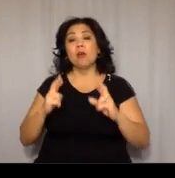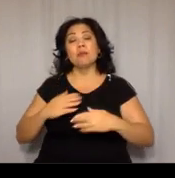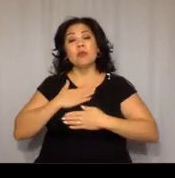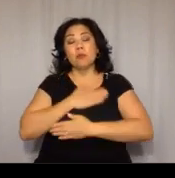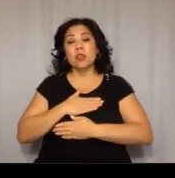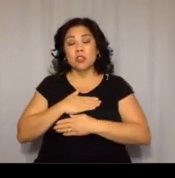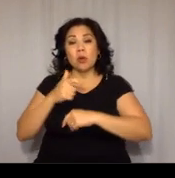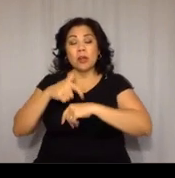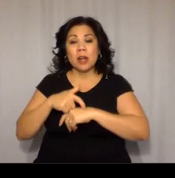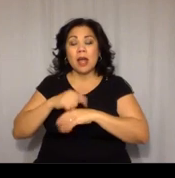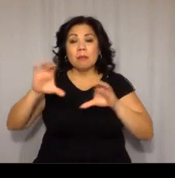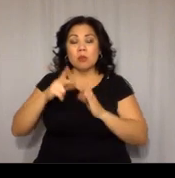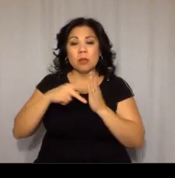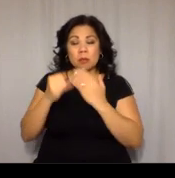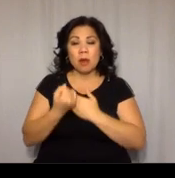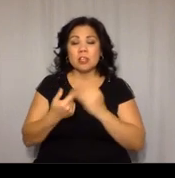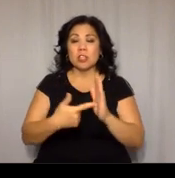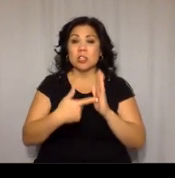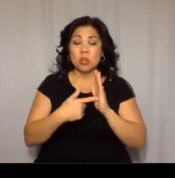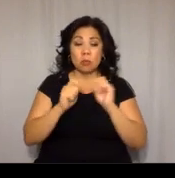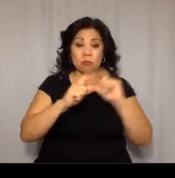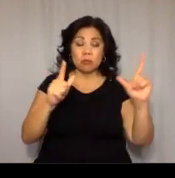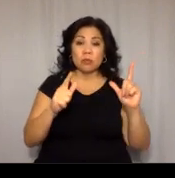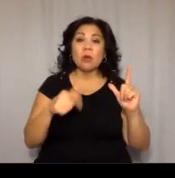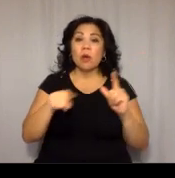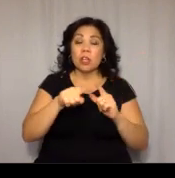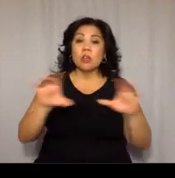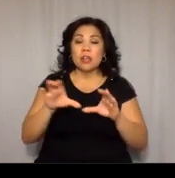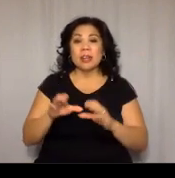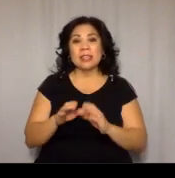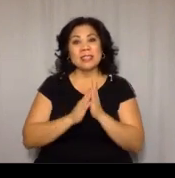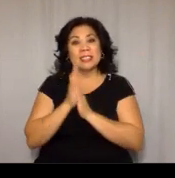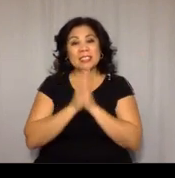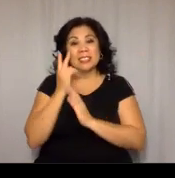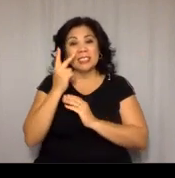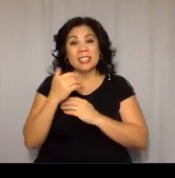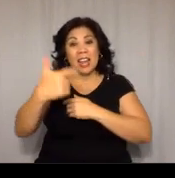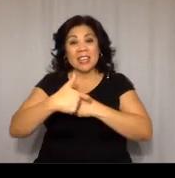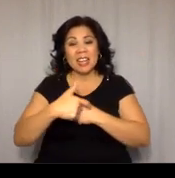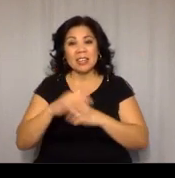time. Please do share with us what you make, and can't wait to see you next time.